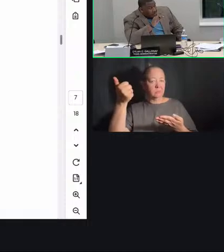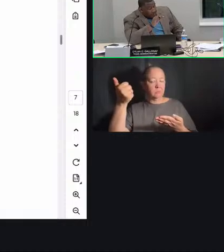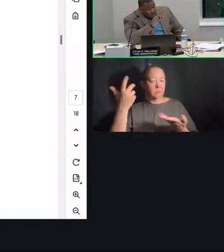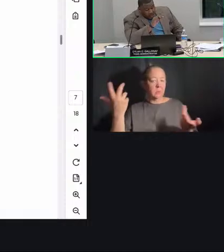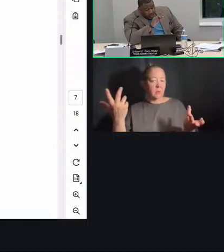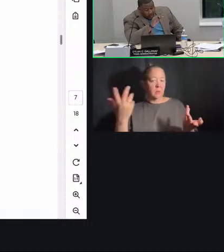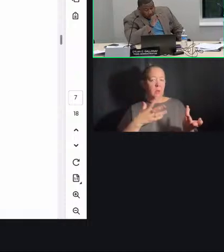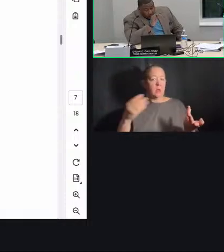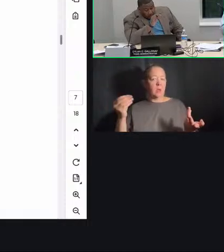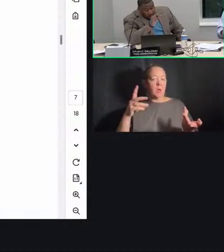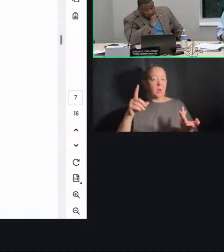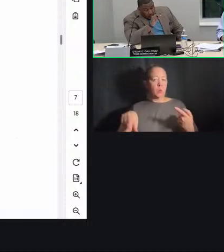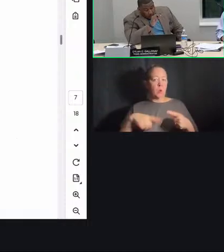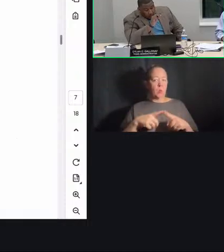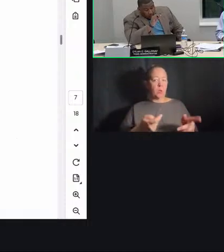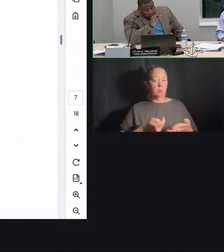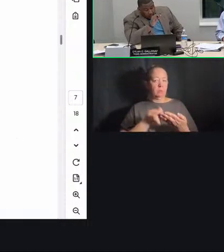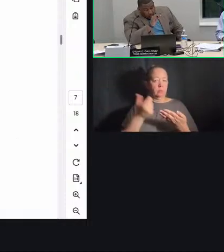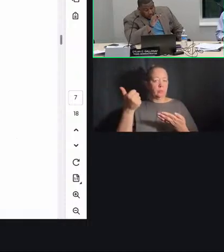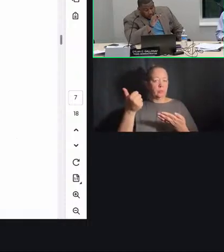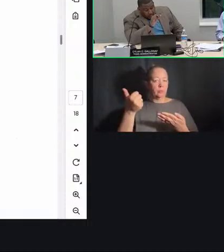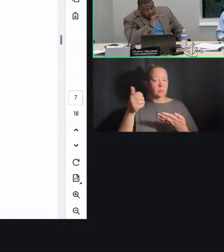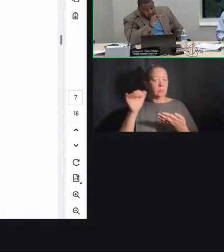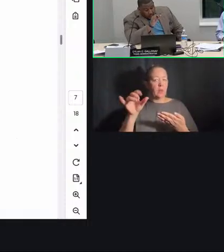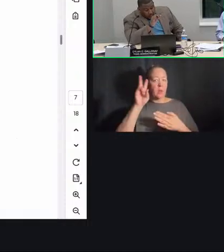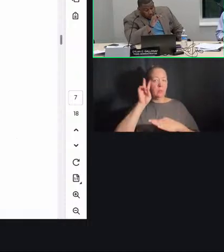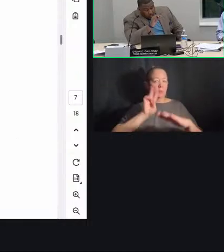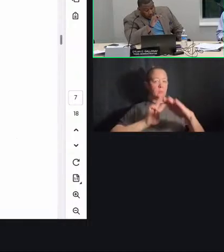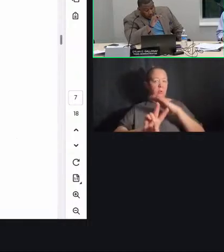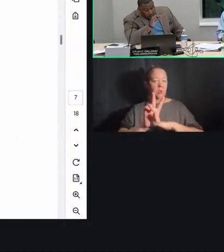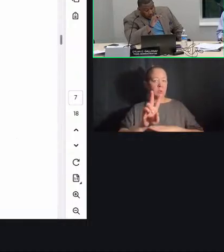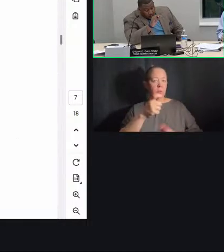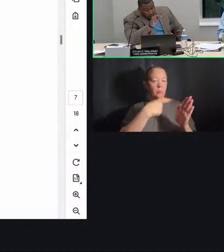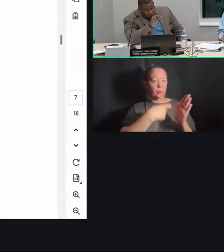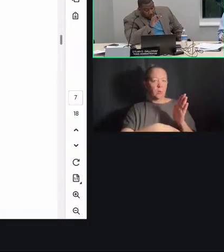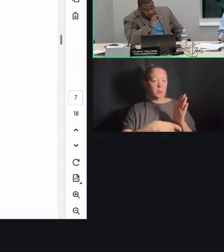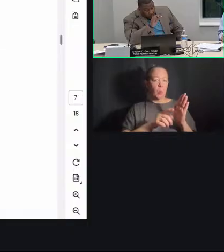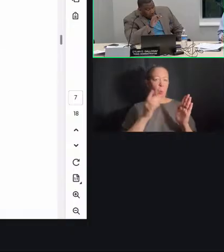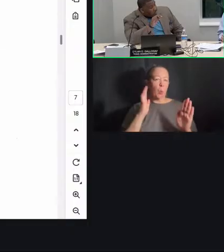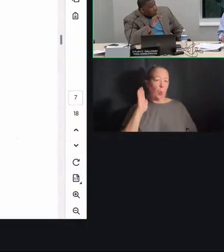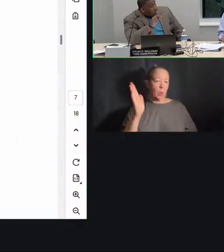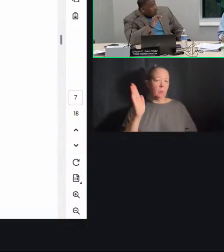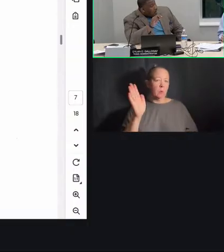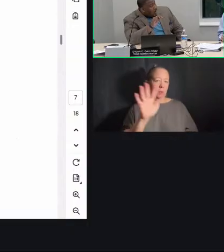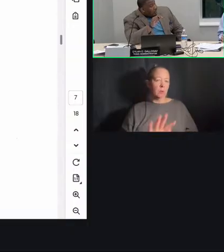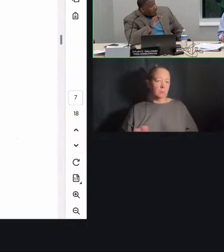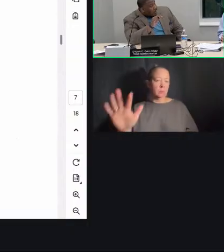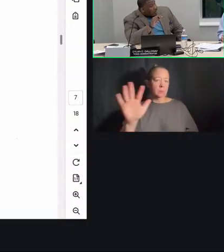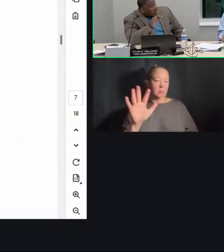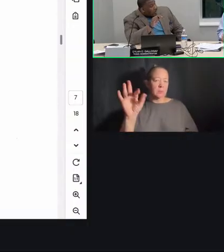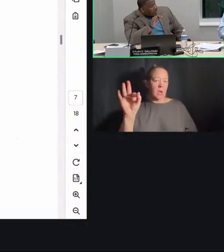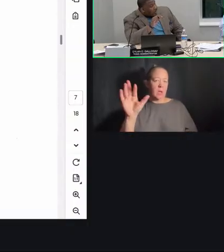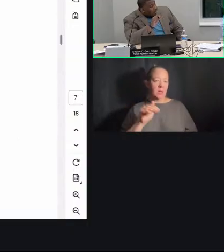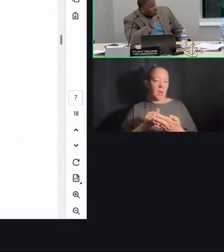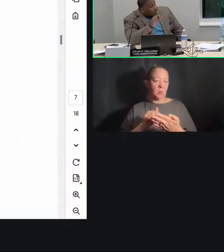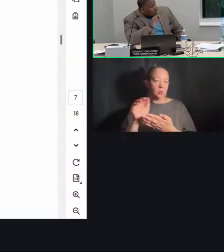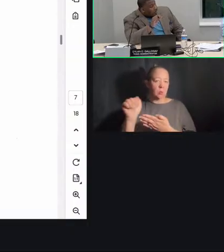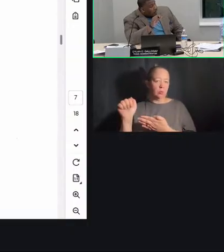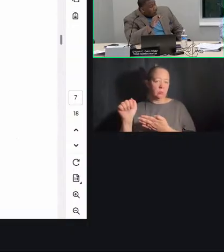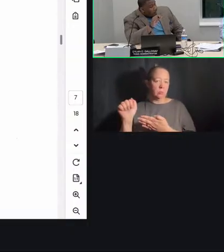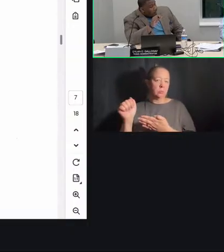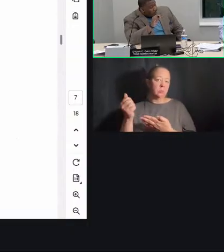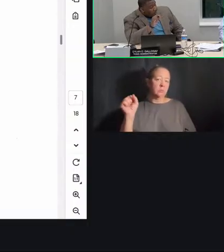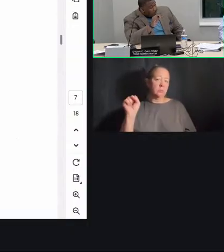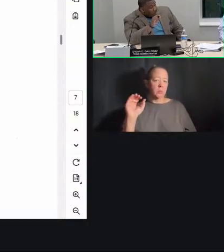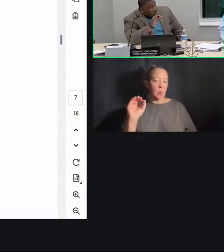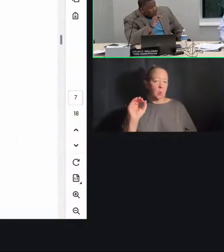when we take it off, the projected price will be roughly around $9,000. So if